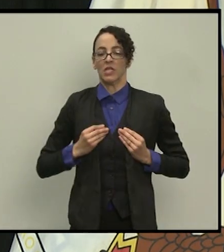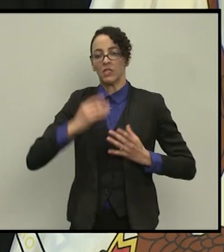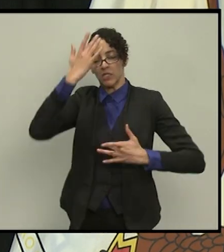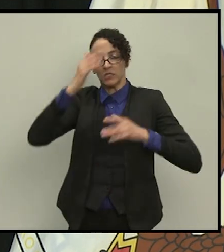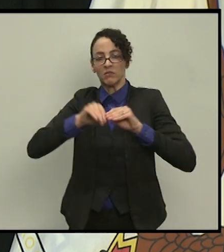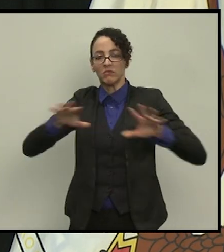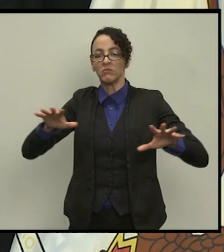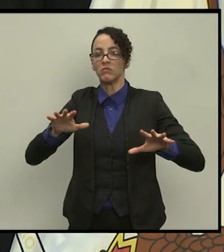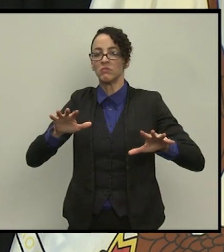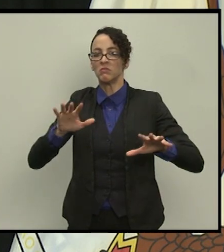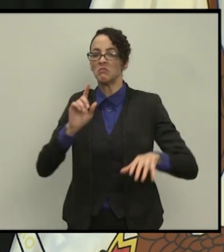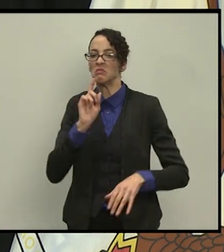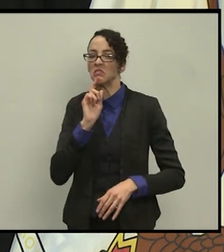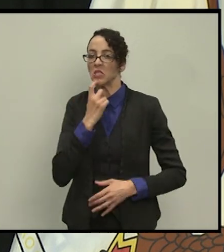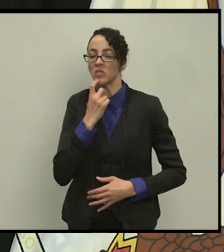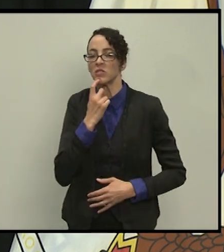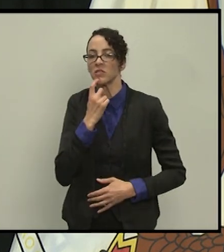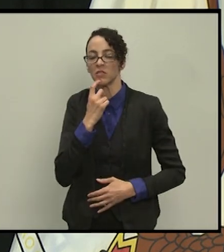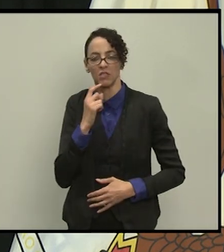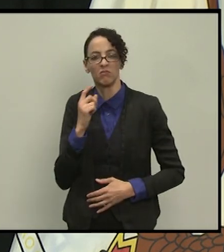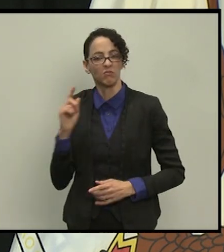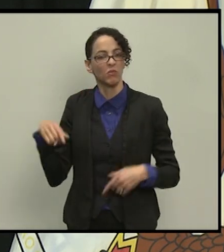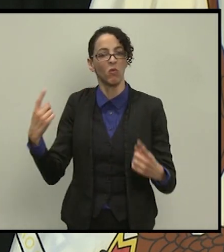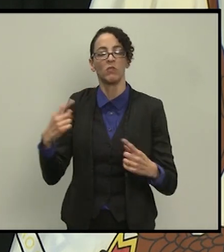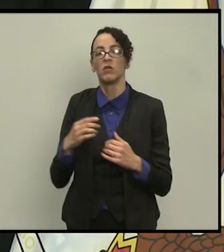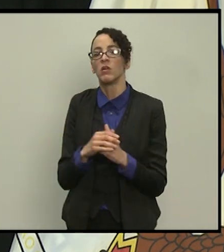about flattening the curve, and for now,